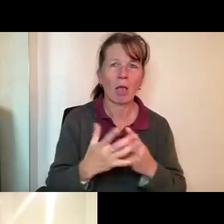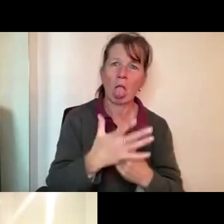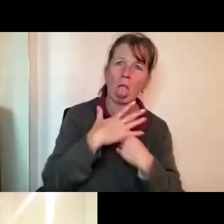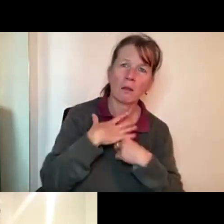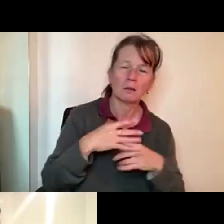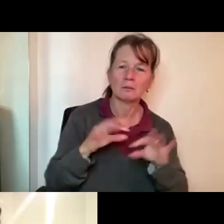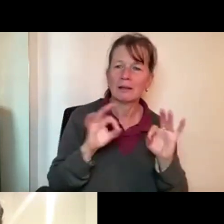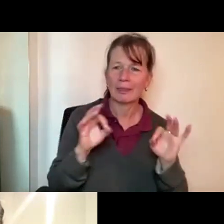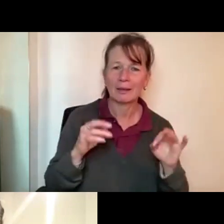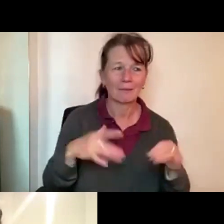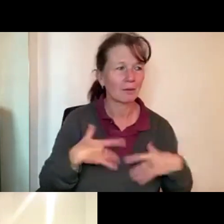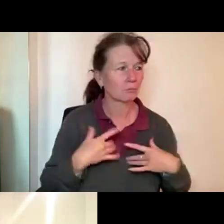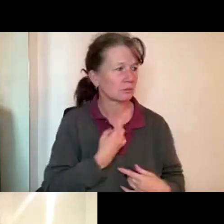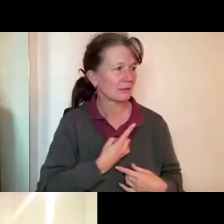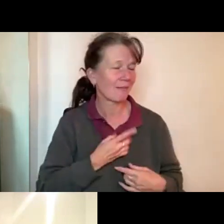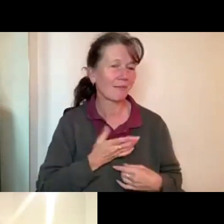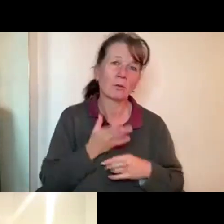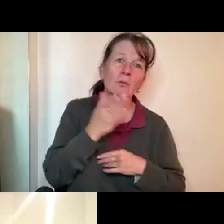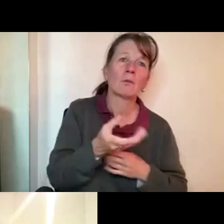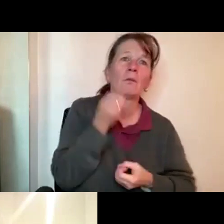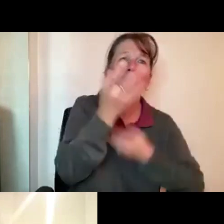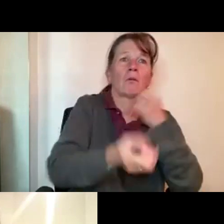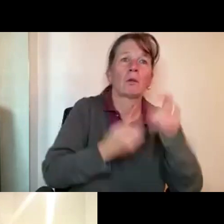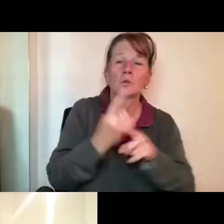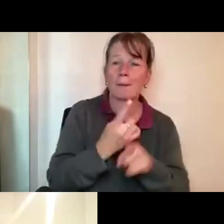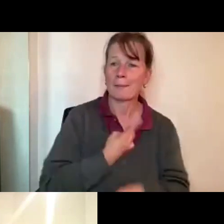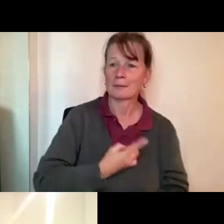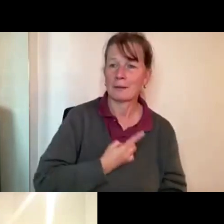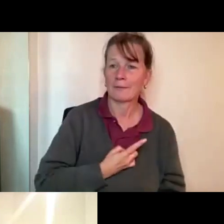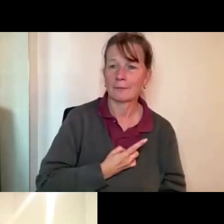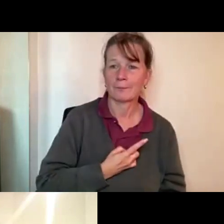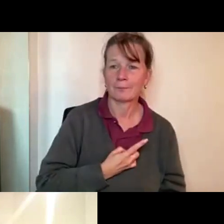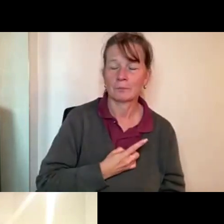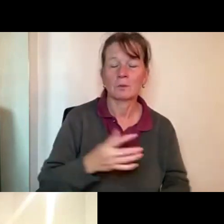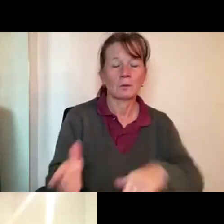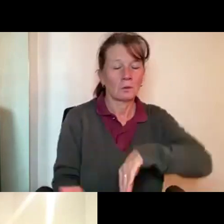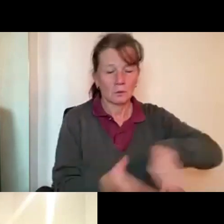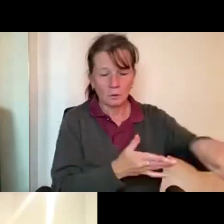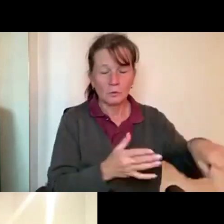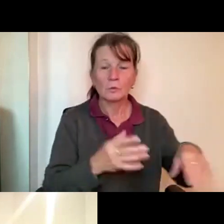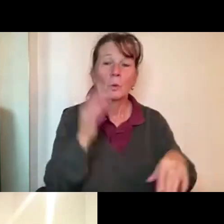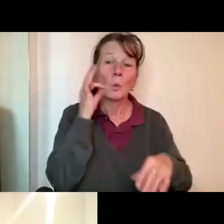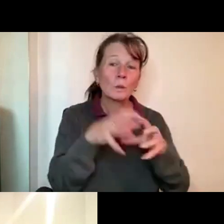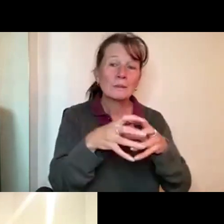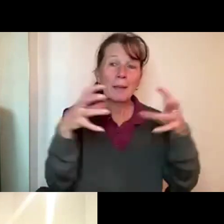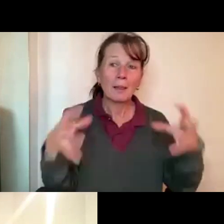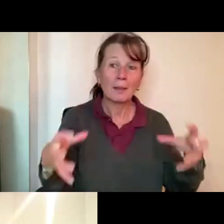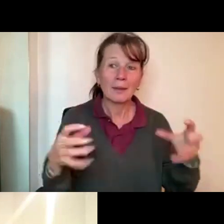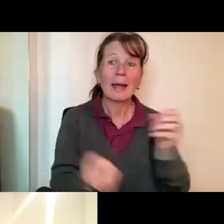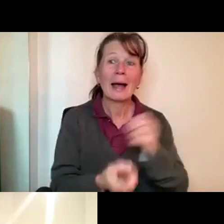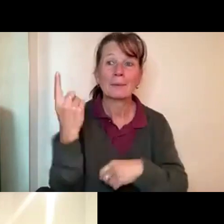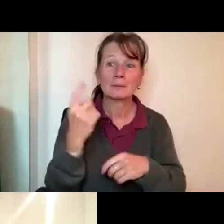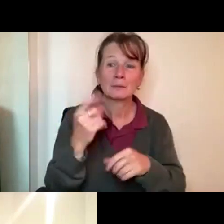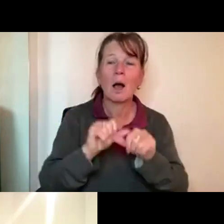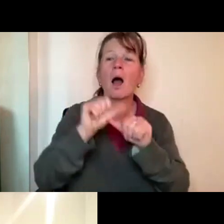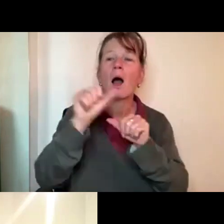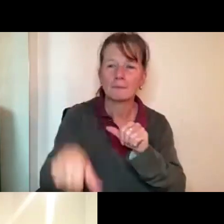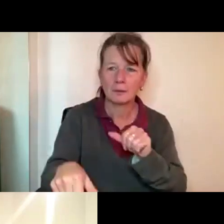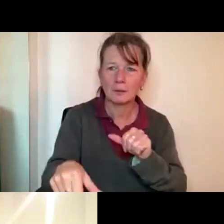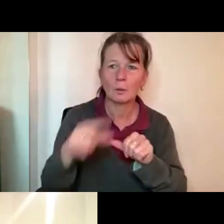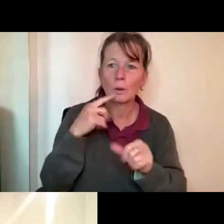So then the whole watermelon and design process came in the following weeks once I